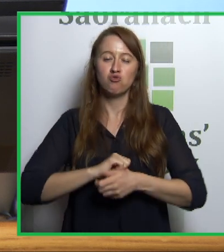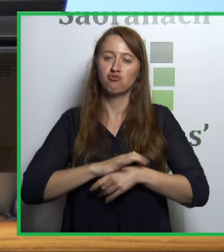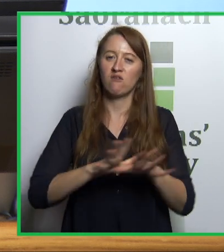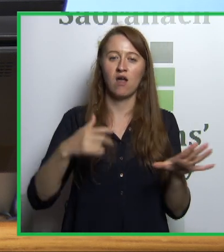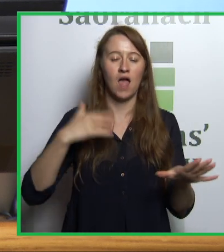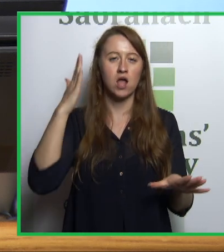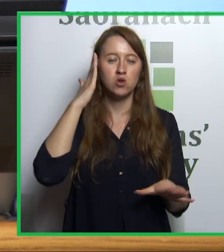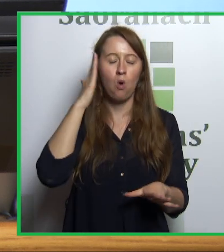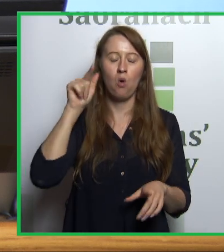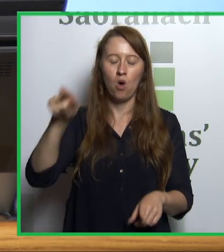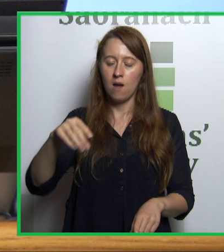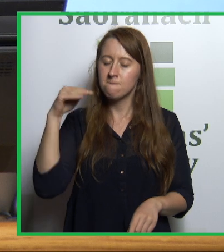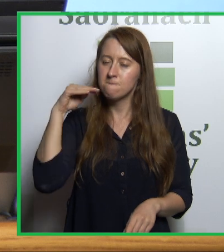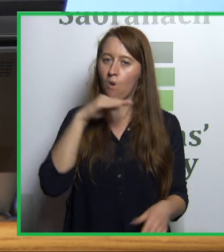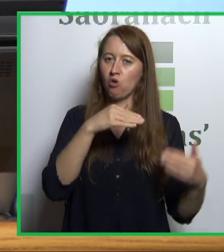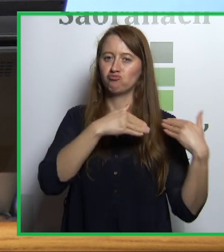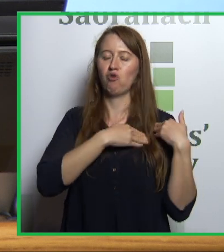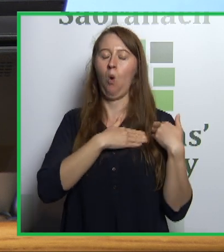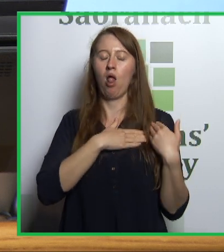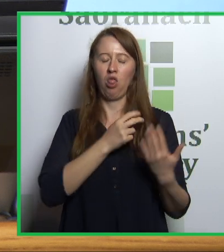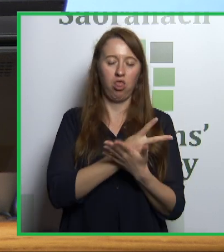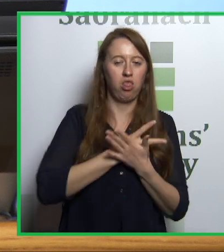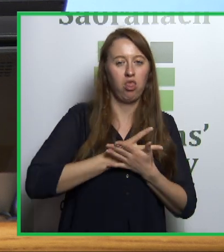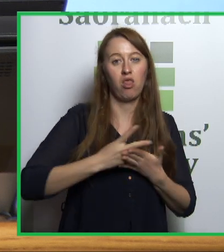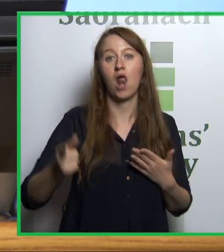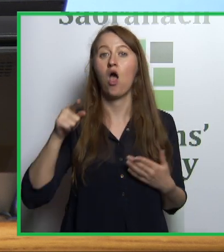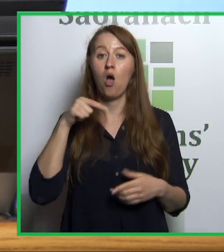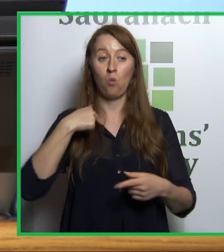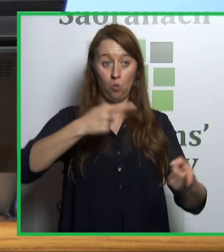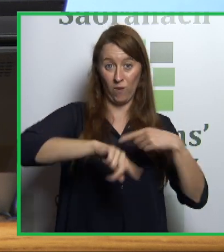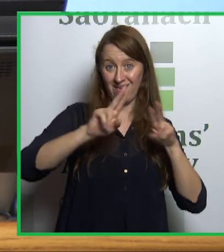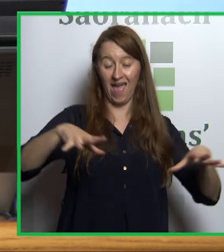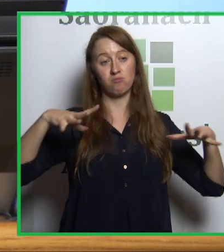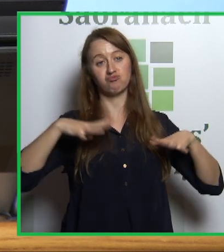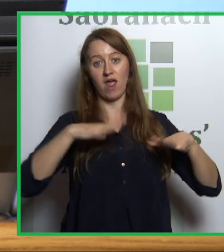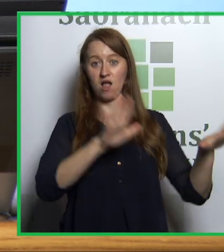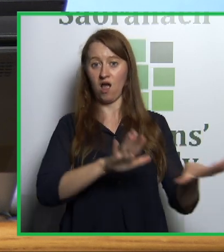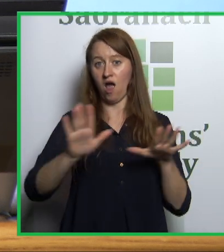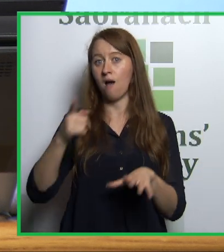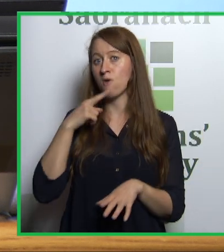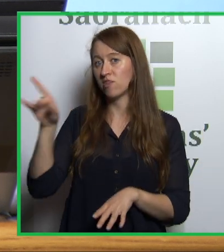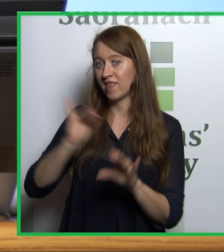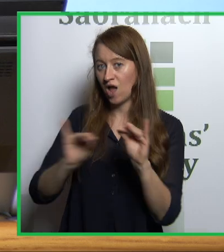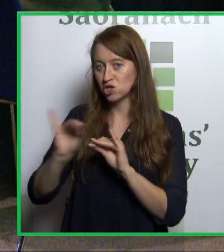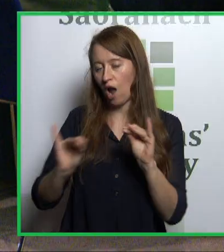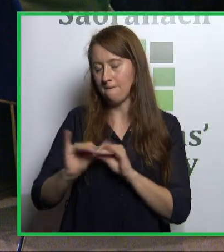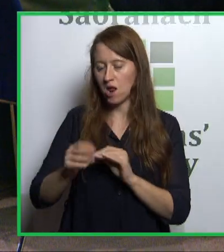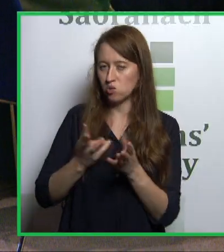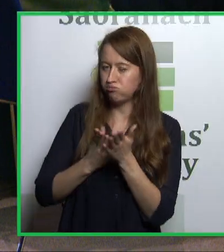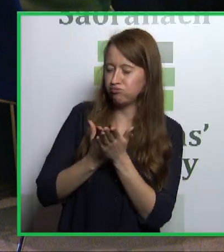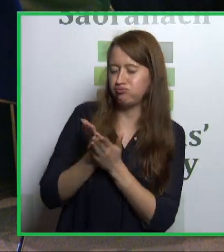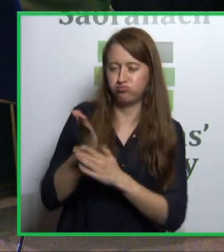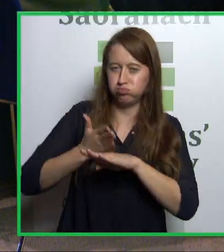that they do. It's tireless, endless. We all get our breaks. They're working relentlessly throughout the day. So thanks again to Lisa and Sarah.